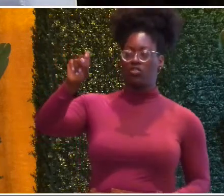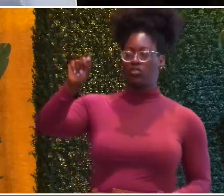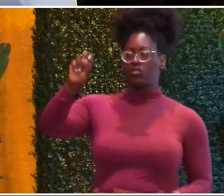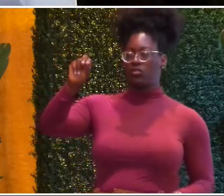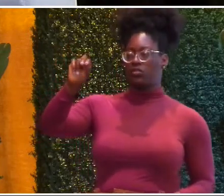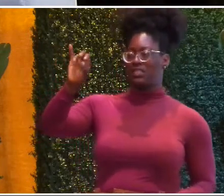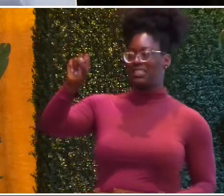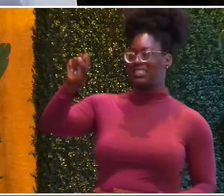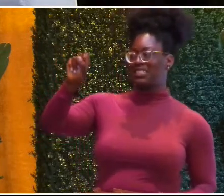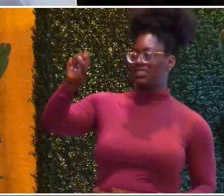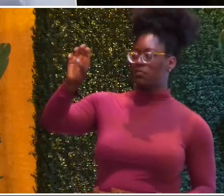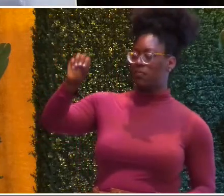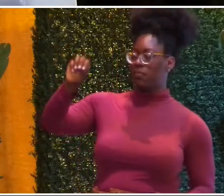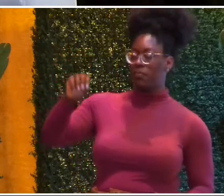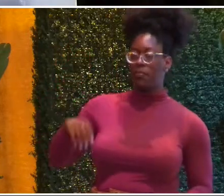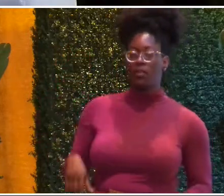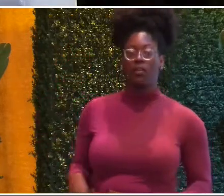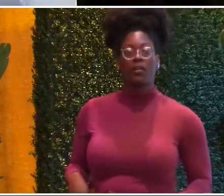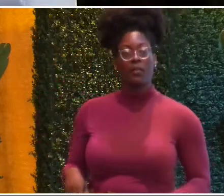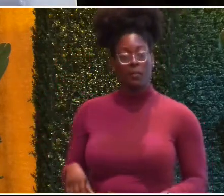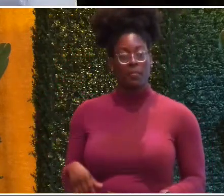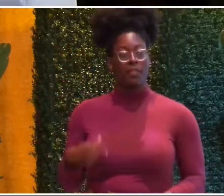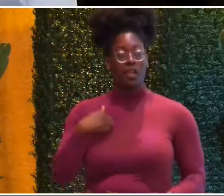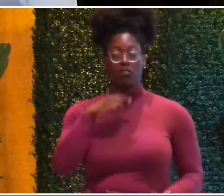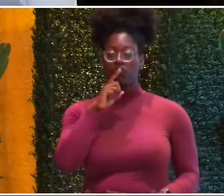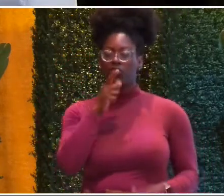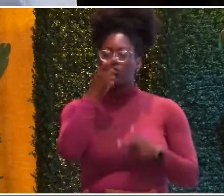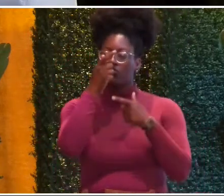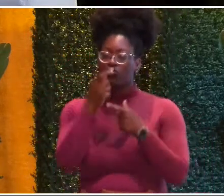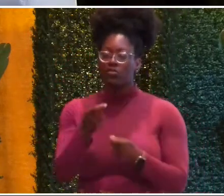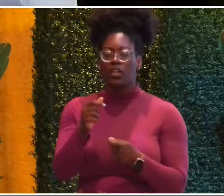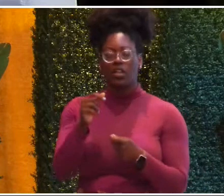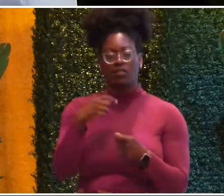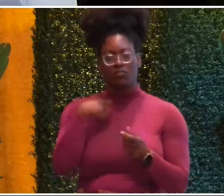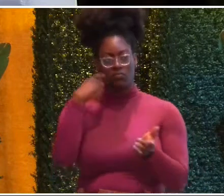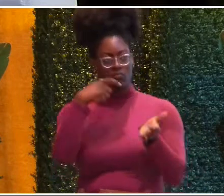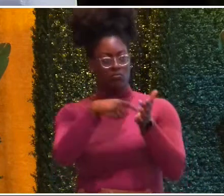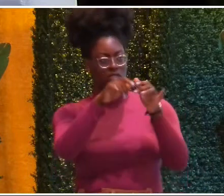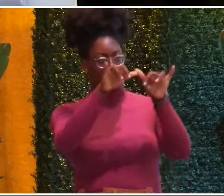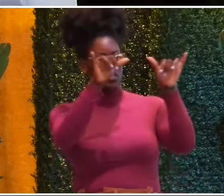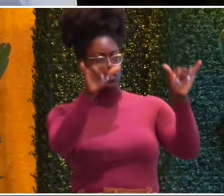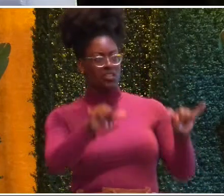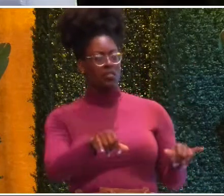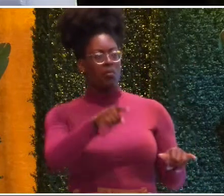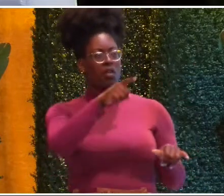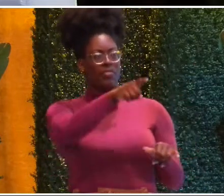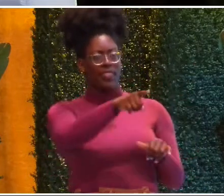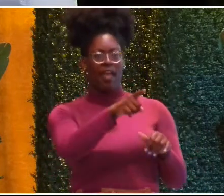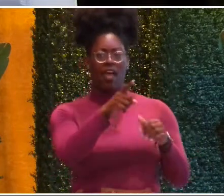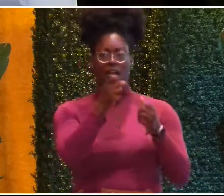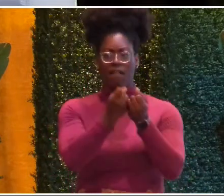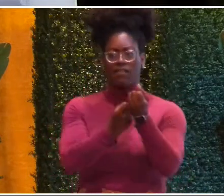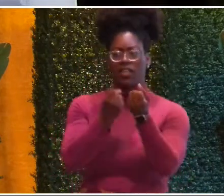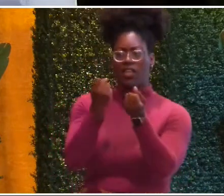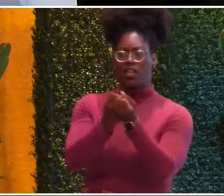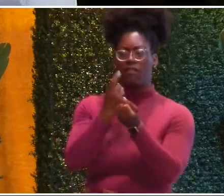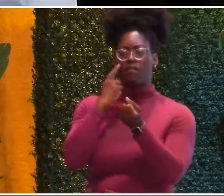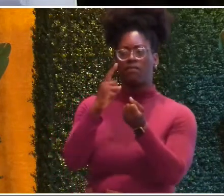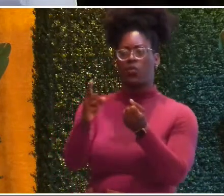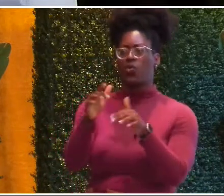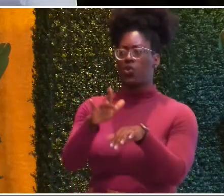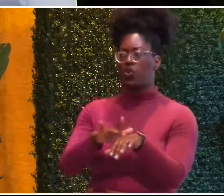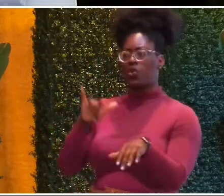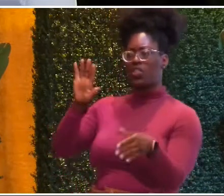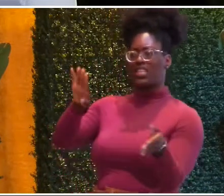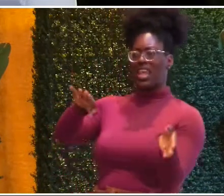my Black feminism is really interested in dismantling a system of premature death. This is critically